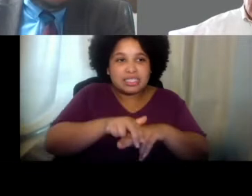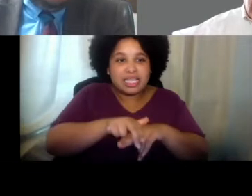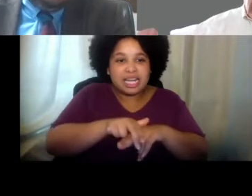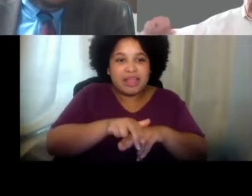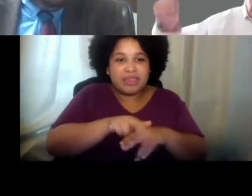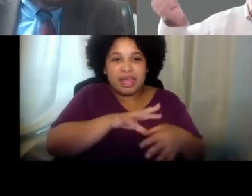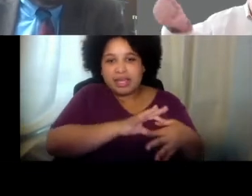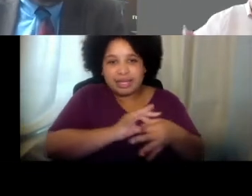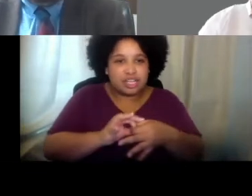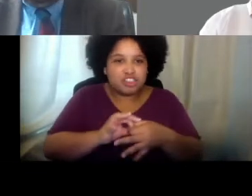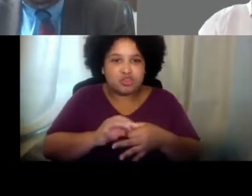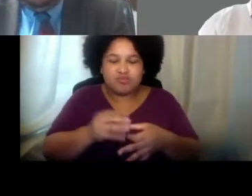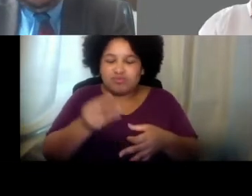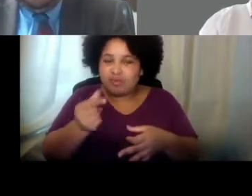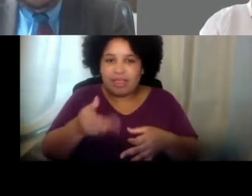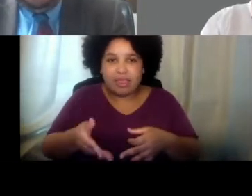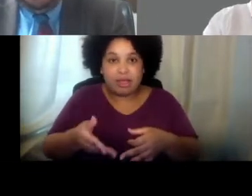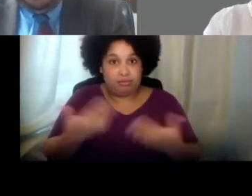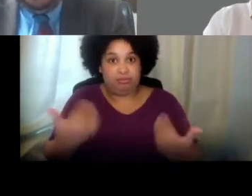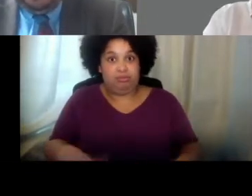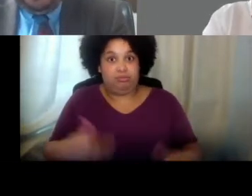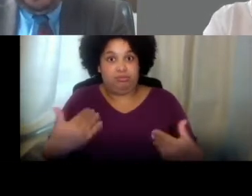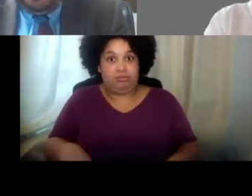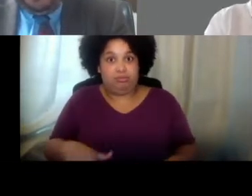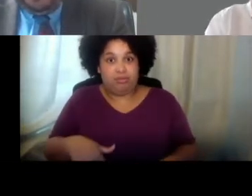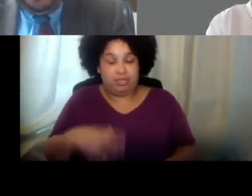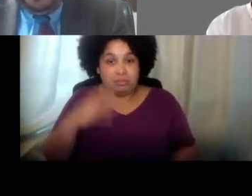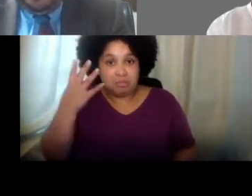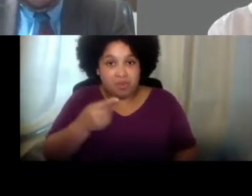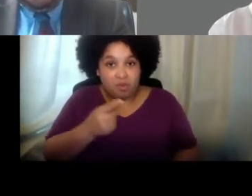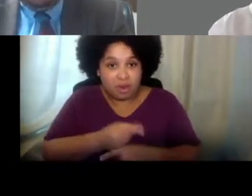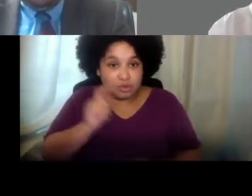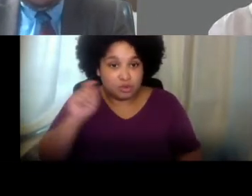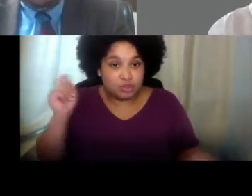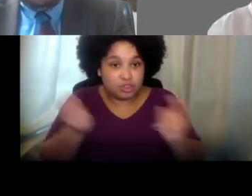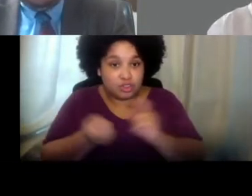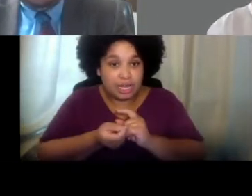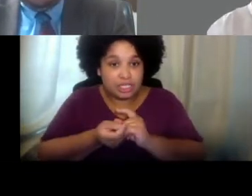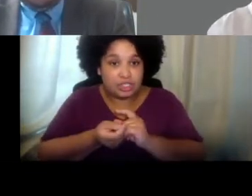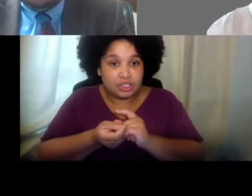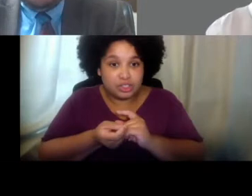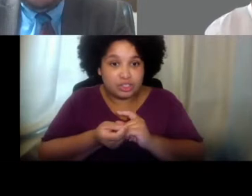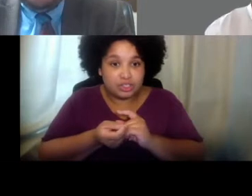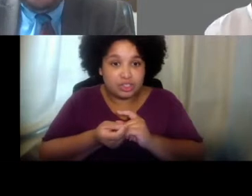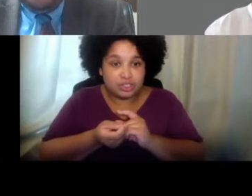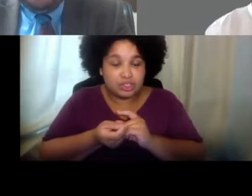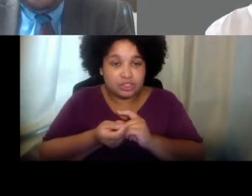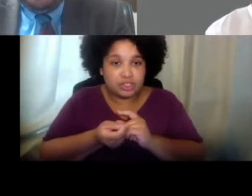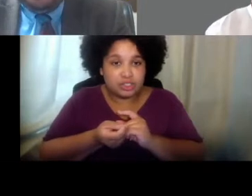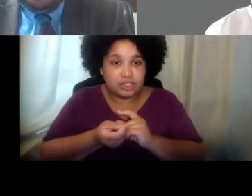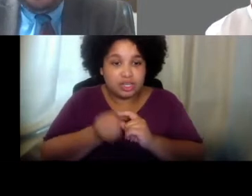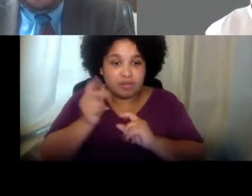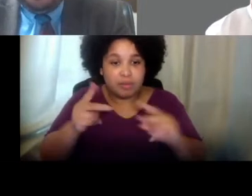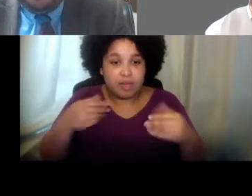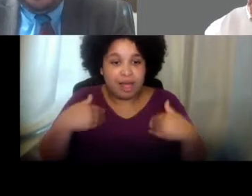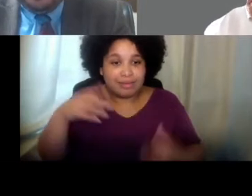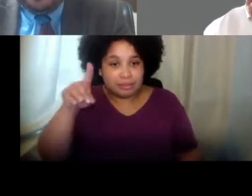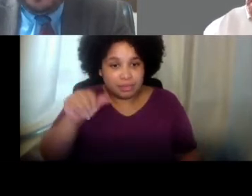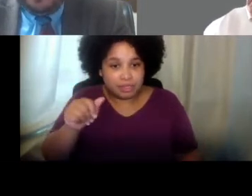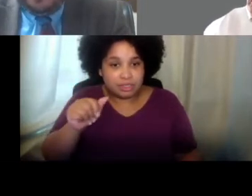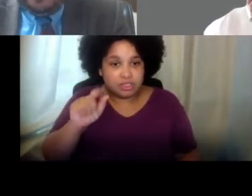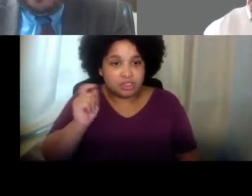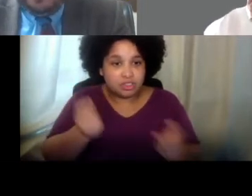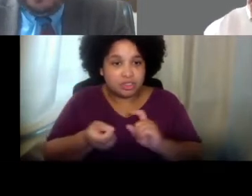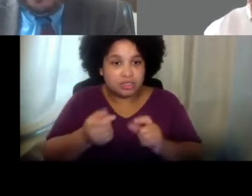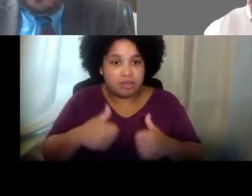that. Now, what a vision is that to change the paradigm in terms of people with disabilities.